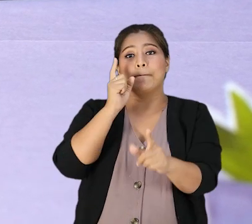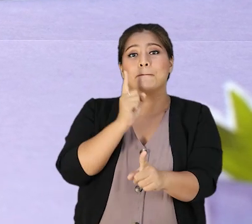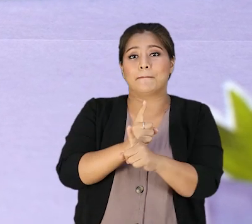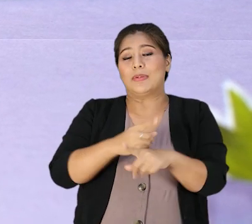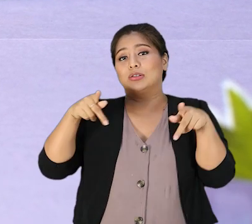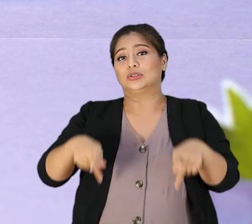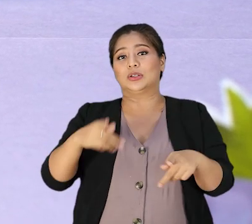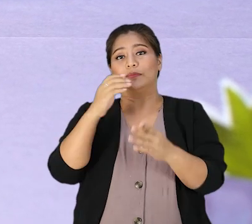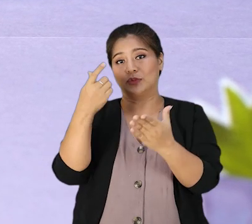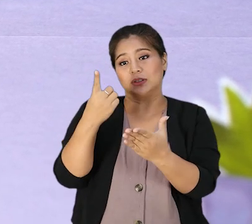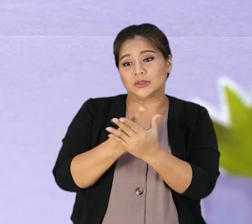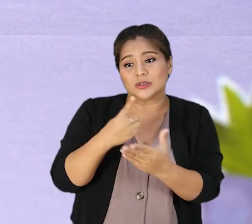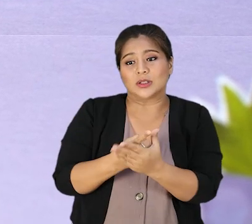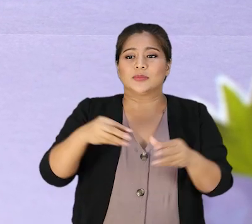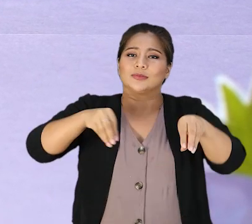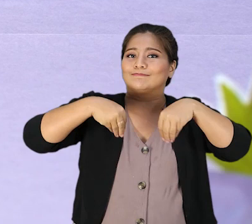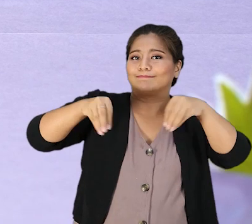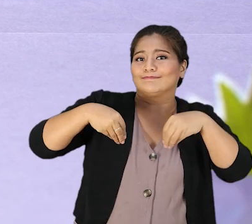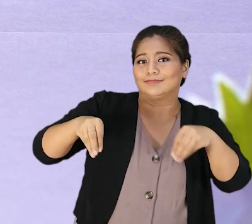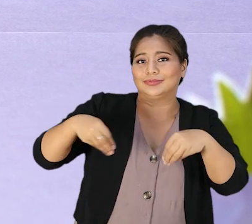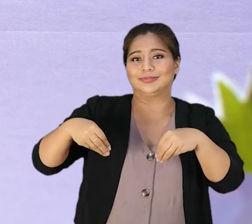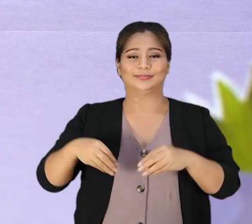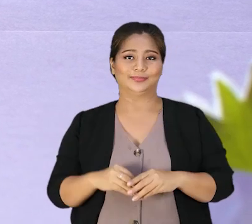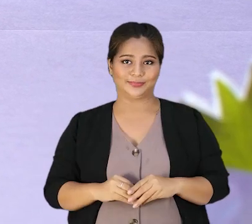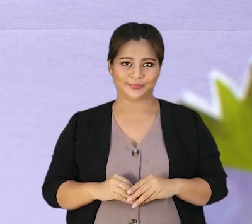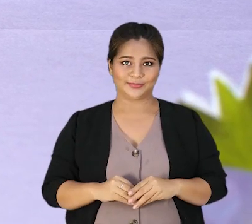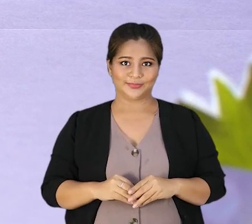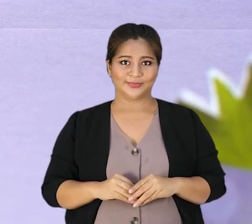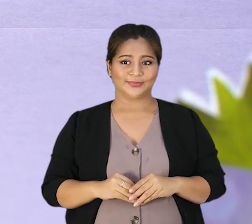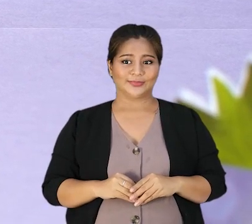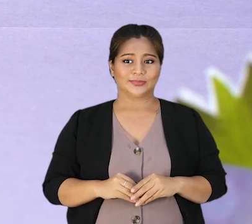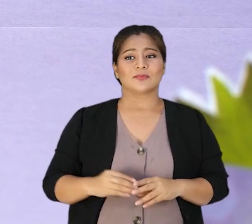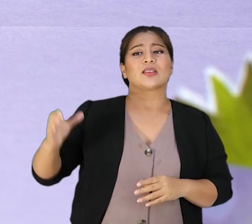rights of persons with disabilities to access employment and the labor market.